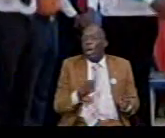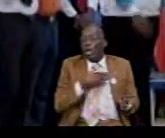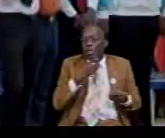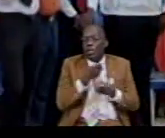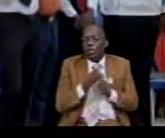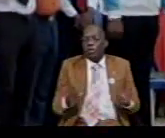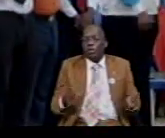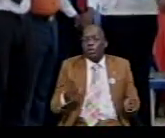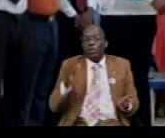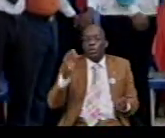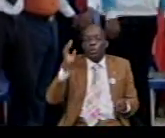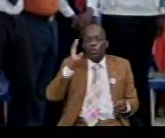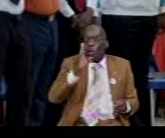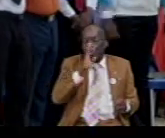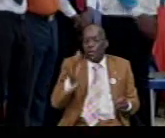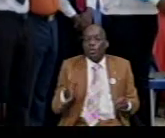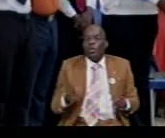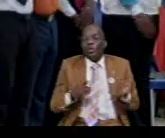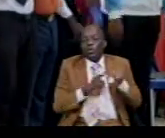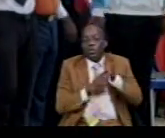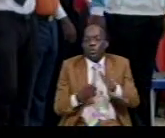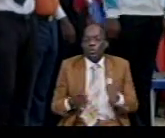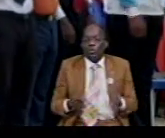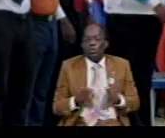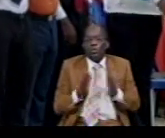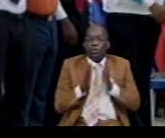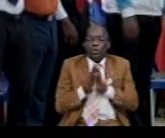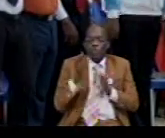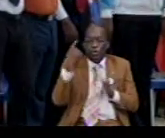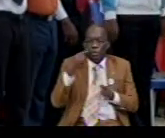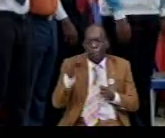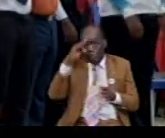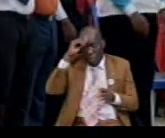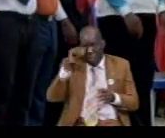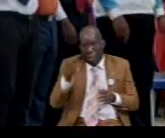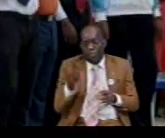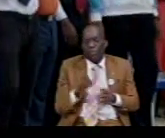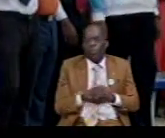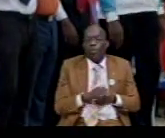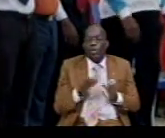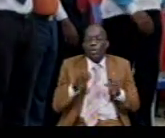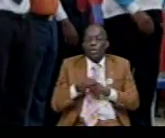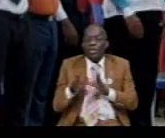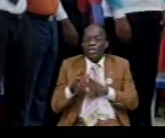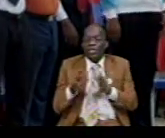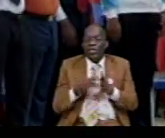deliverance. Let's pray for him. In Jesus' name we pray.